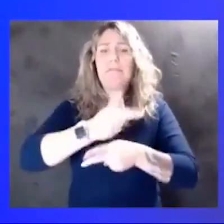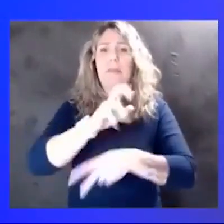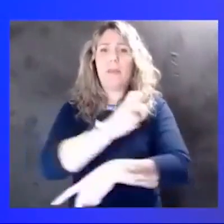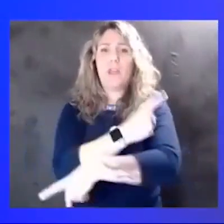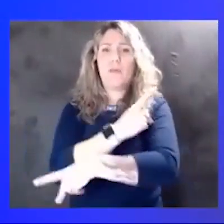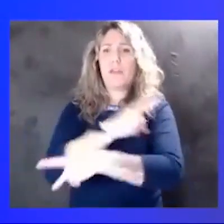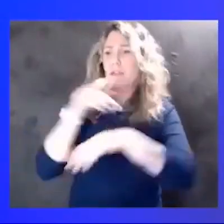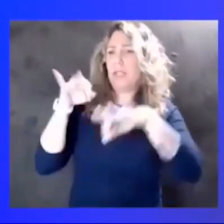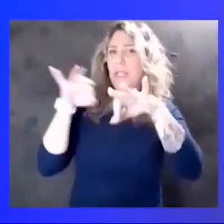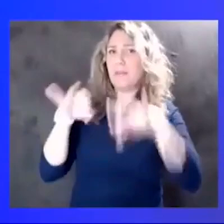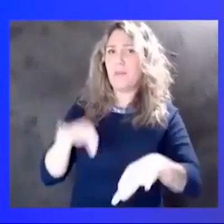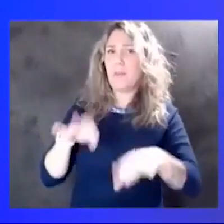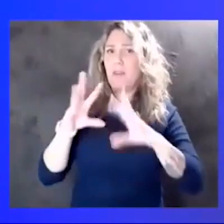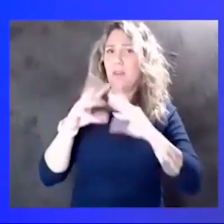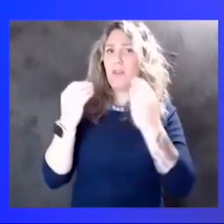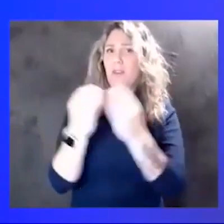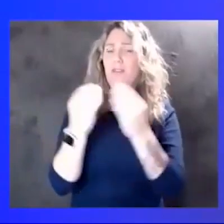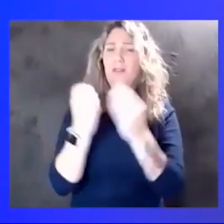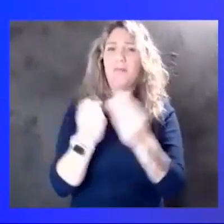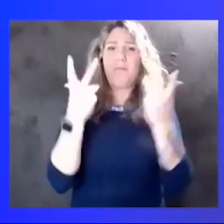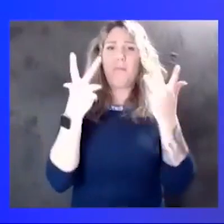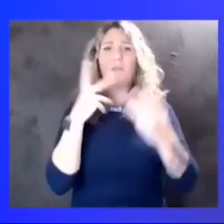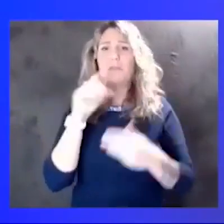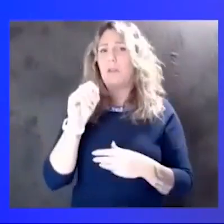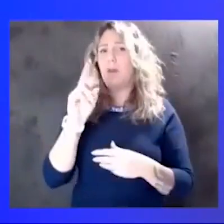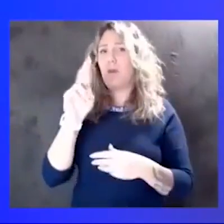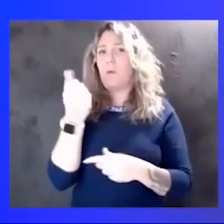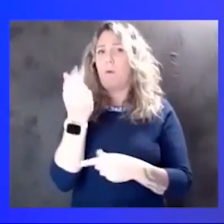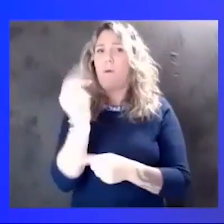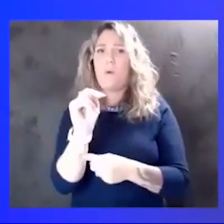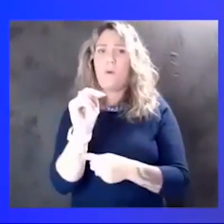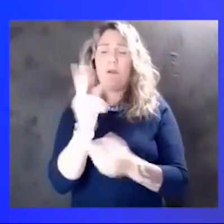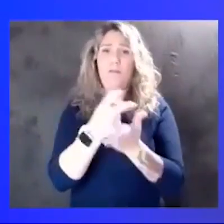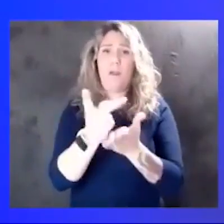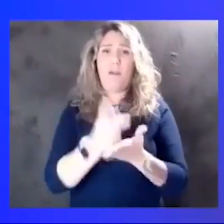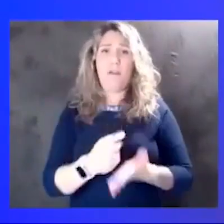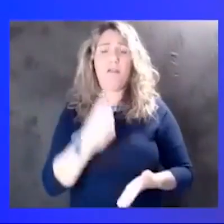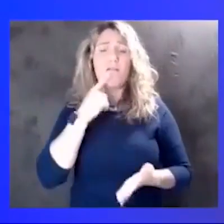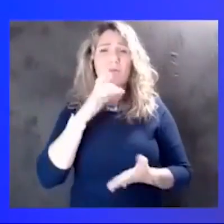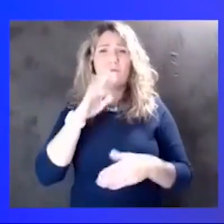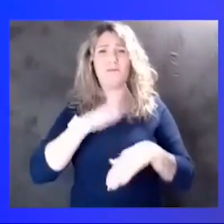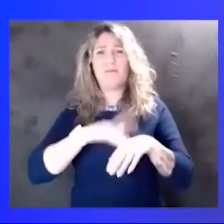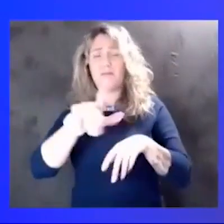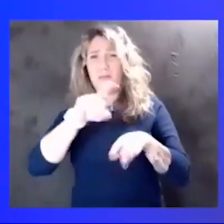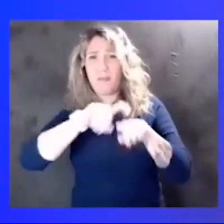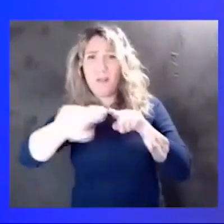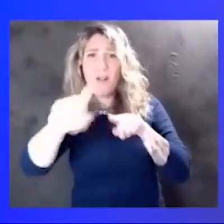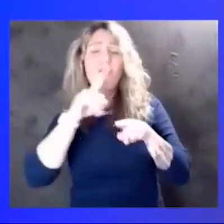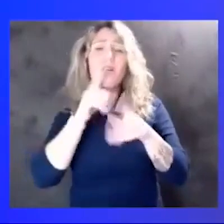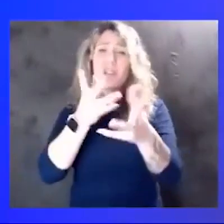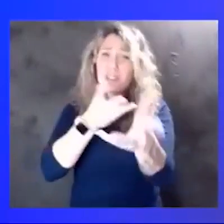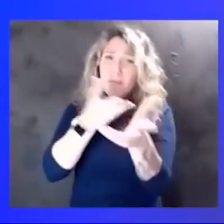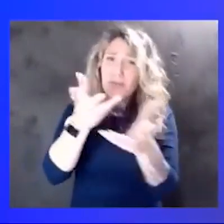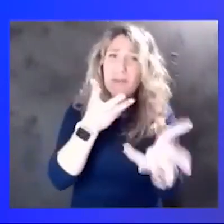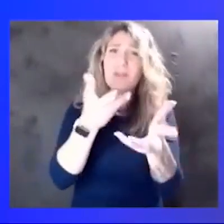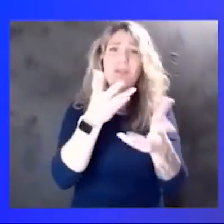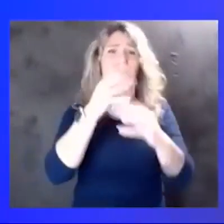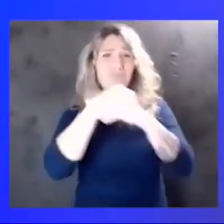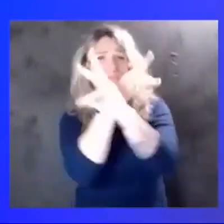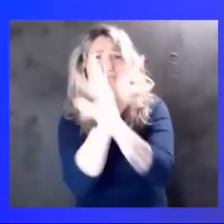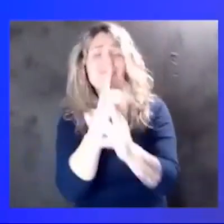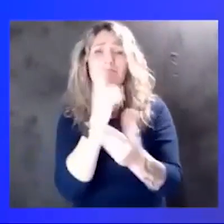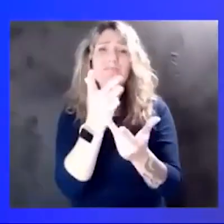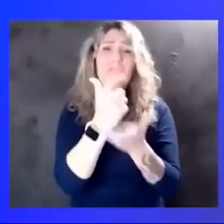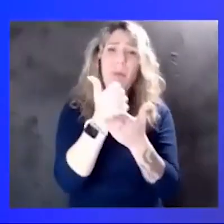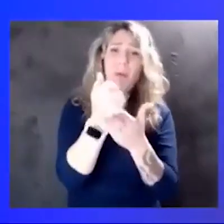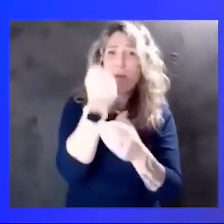that she was in multi-organ failure, that she wasn't going to come back. And so I got to be on that call with them, trying to help them understand that she was